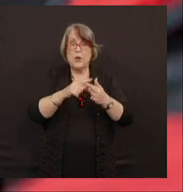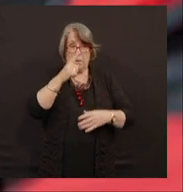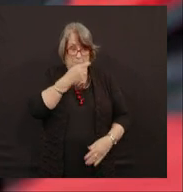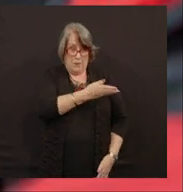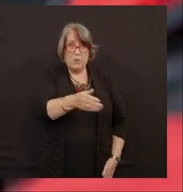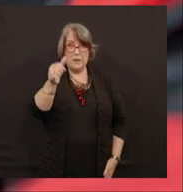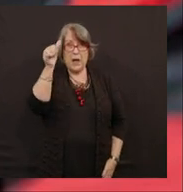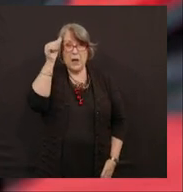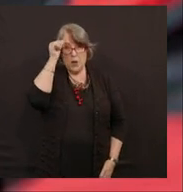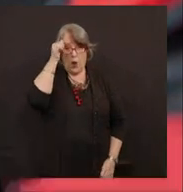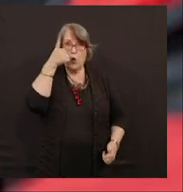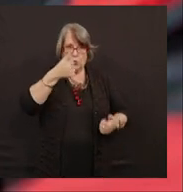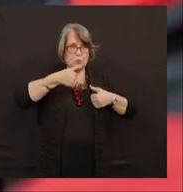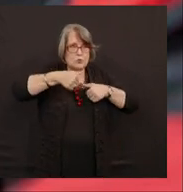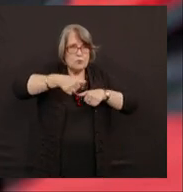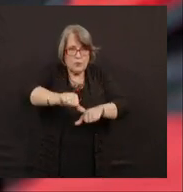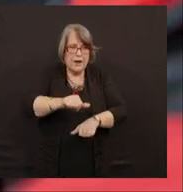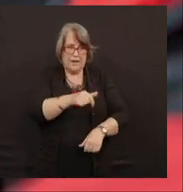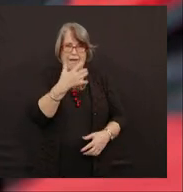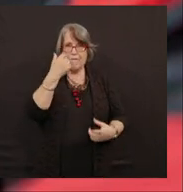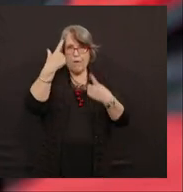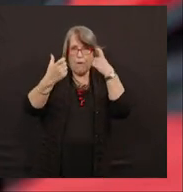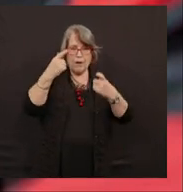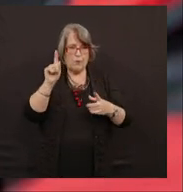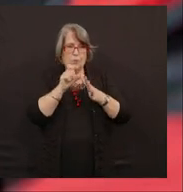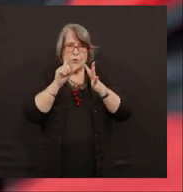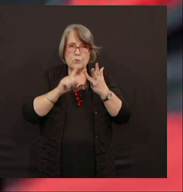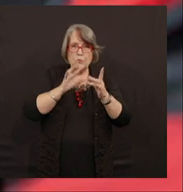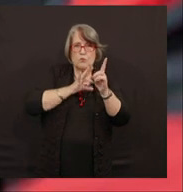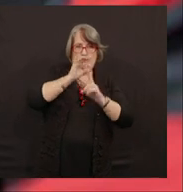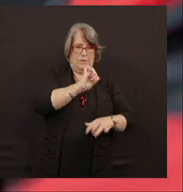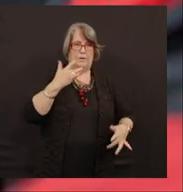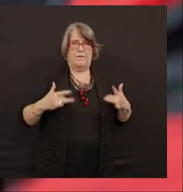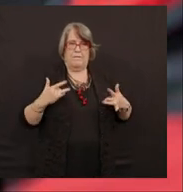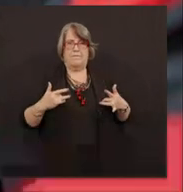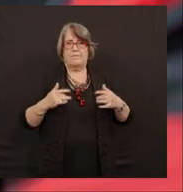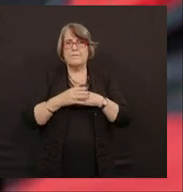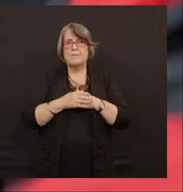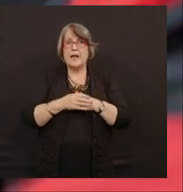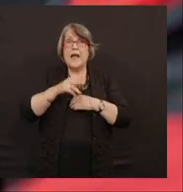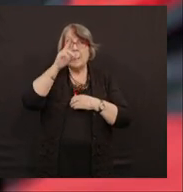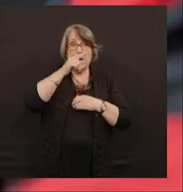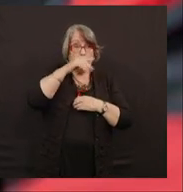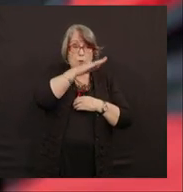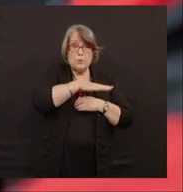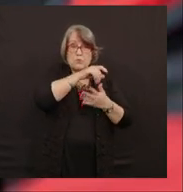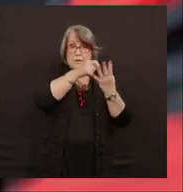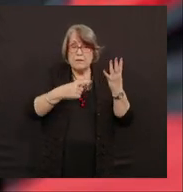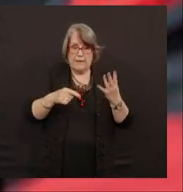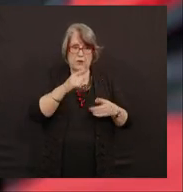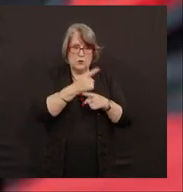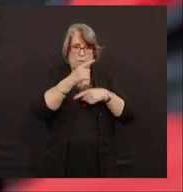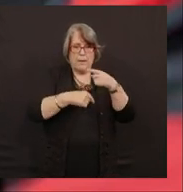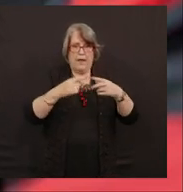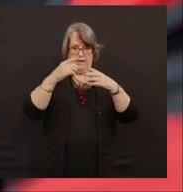know. They have good strategies. They have ideas about what to do to improve their lives. Young people with disability talk about how to